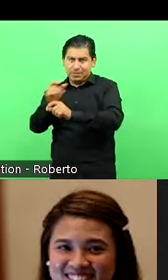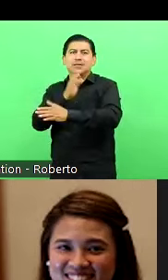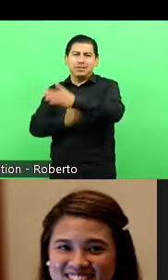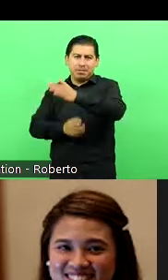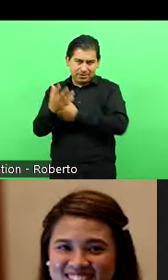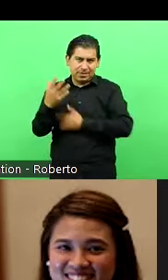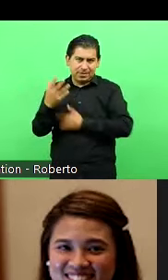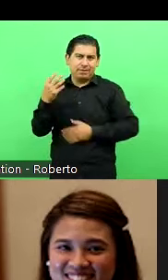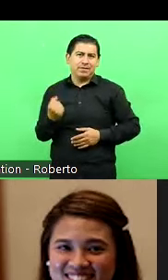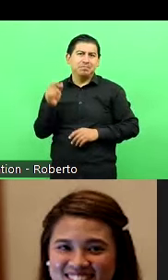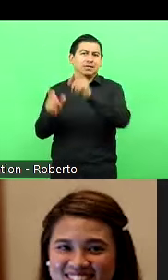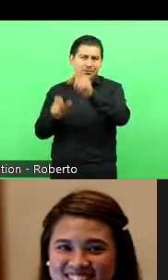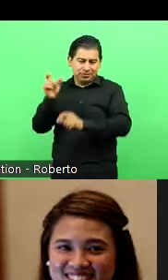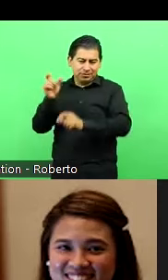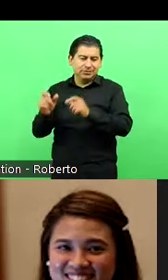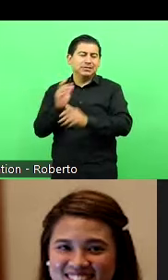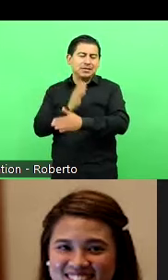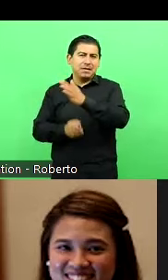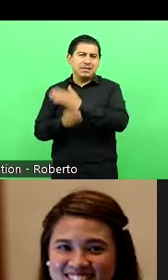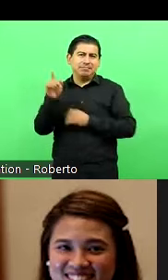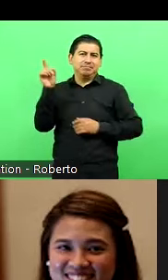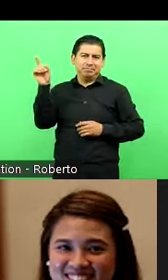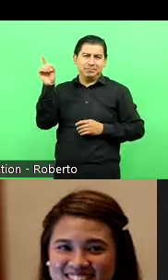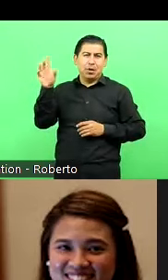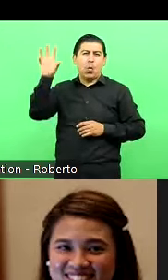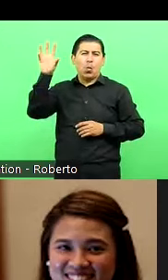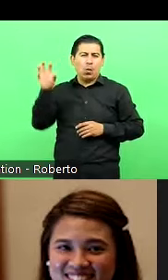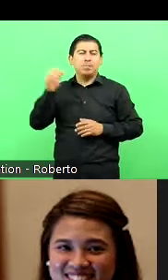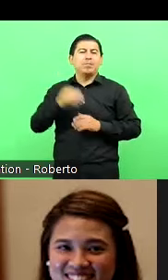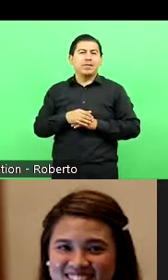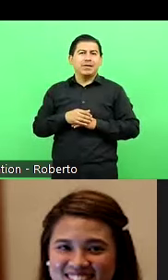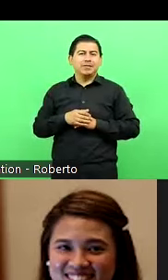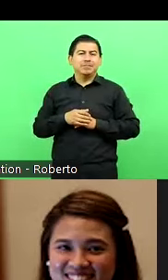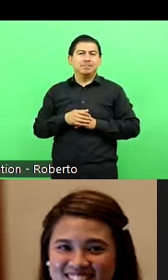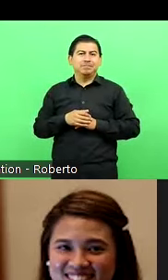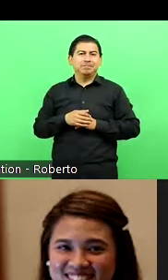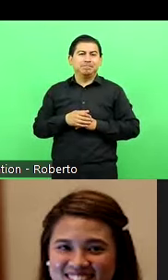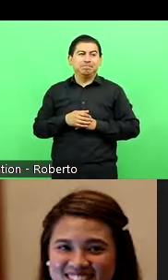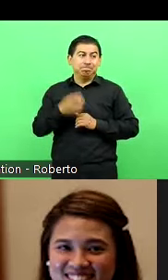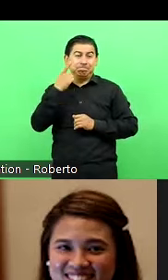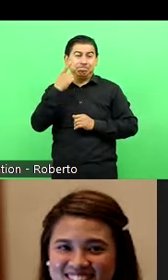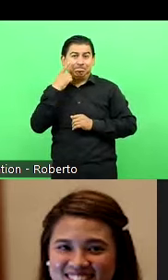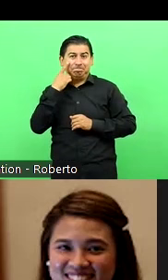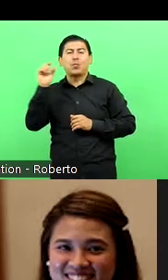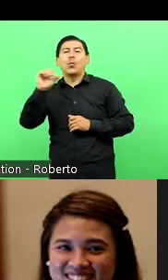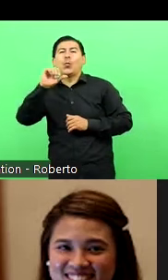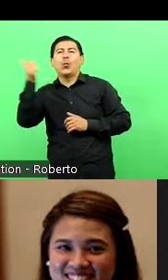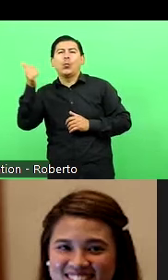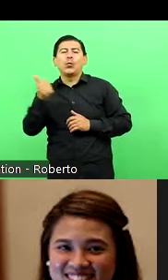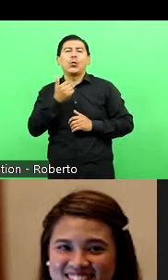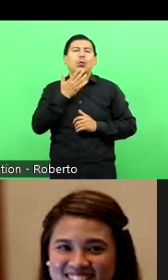notice the blue shades in the map, that shows the flood